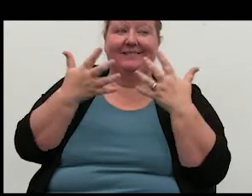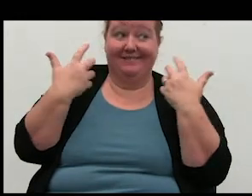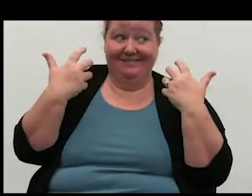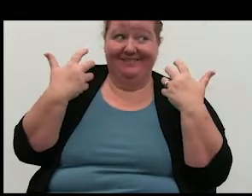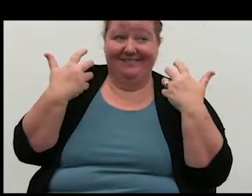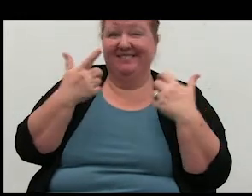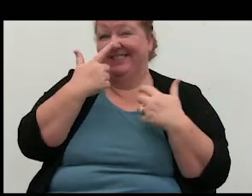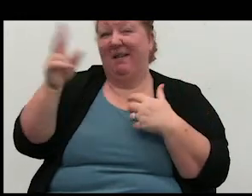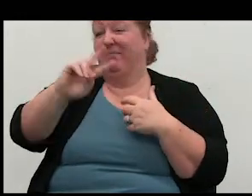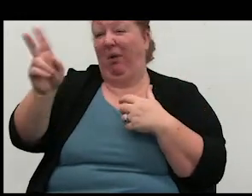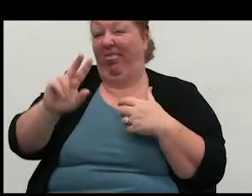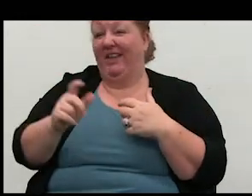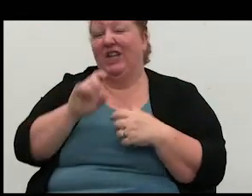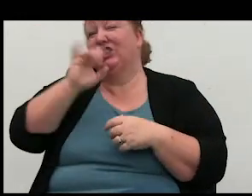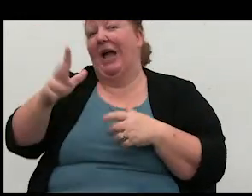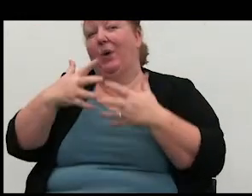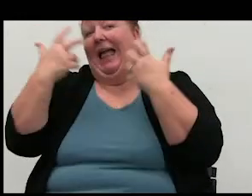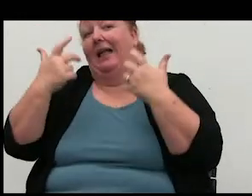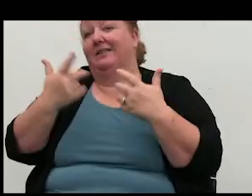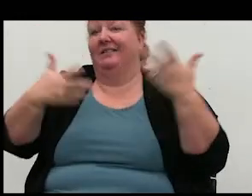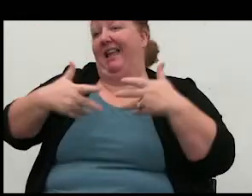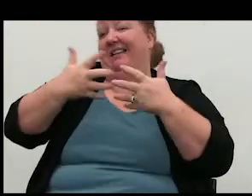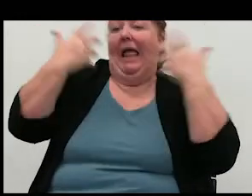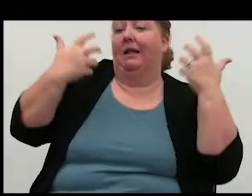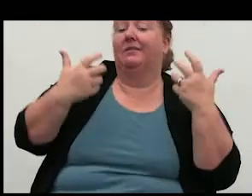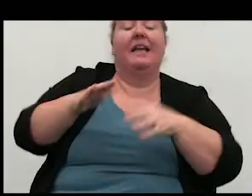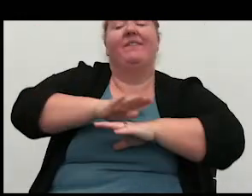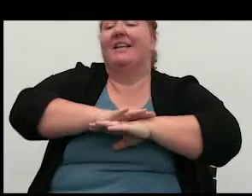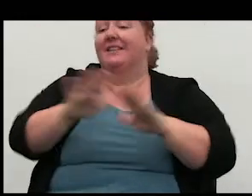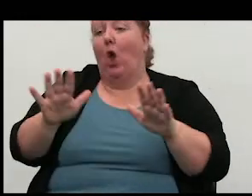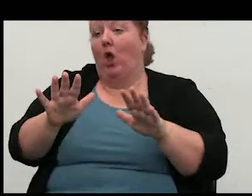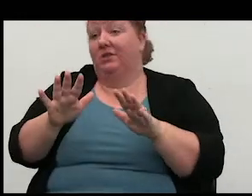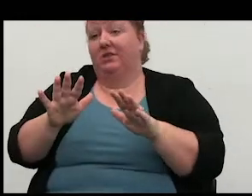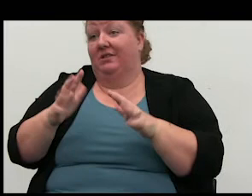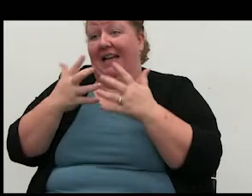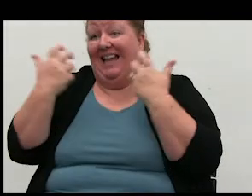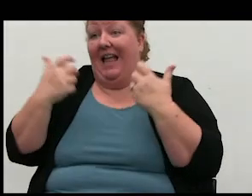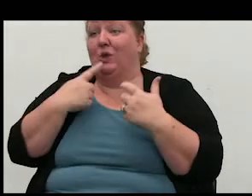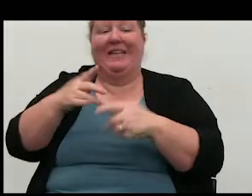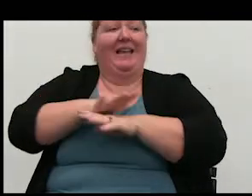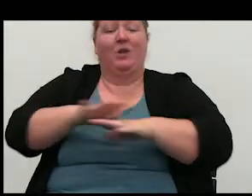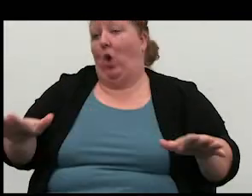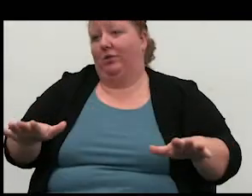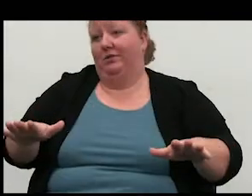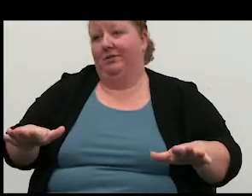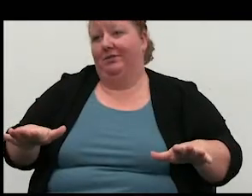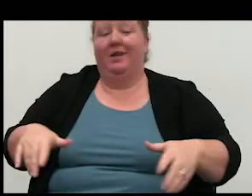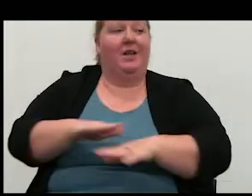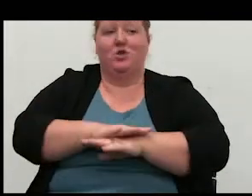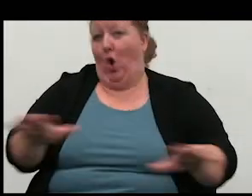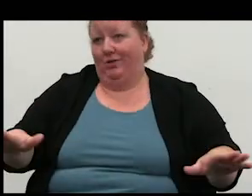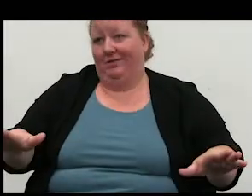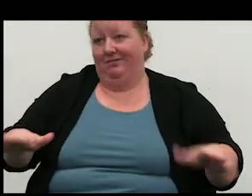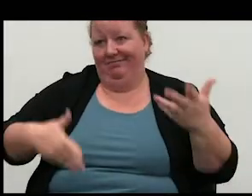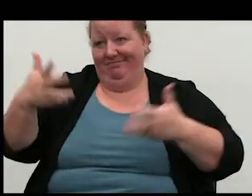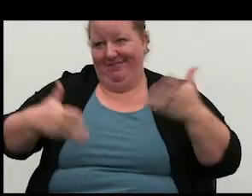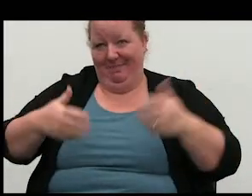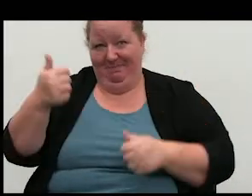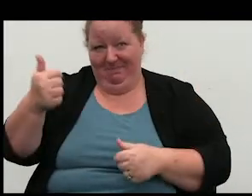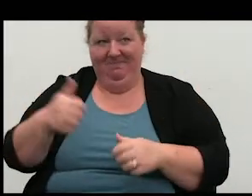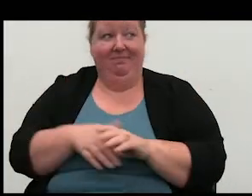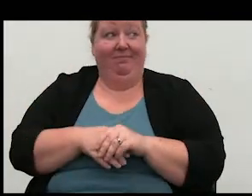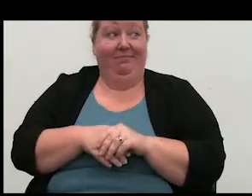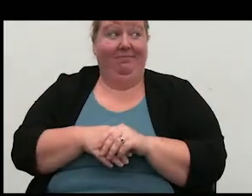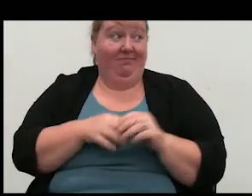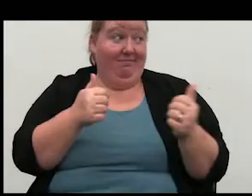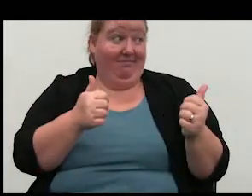okay, you do both. Shout and do the sign for cat. If it's not a cat, you say not, and you do the sign not. Do